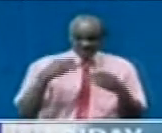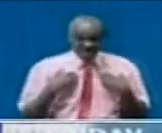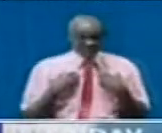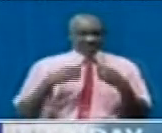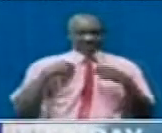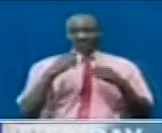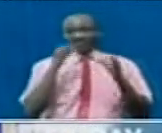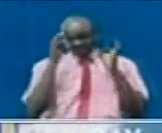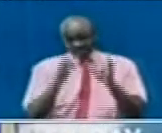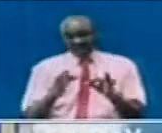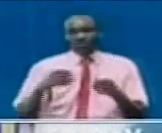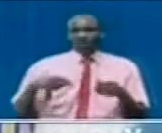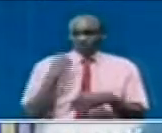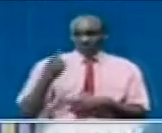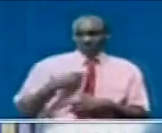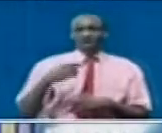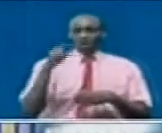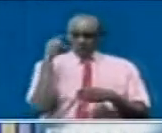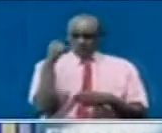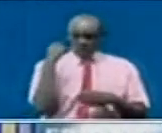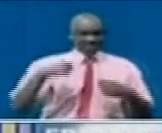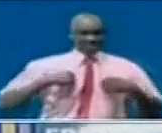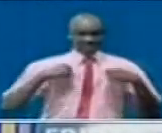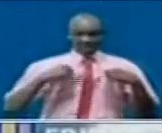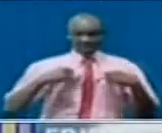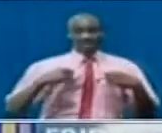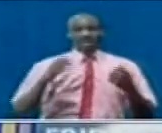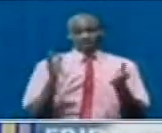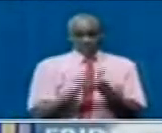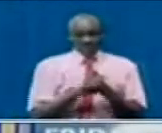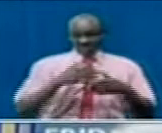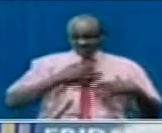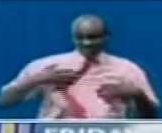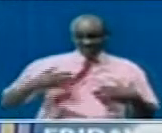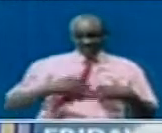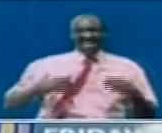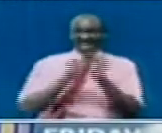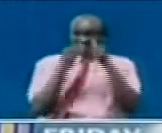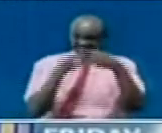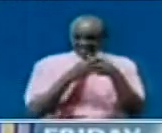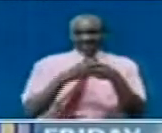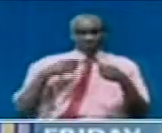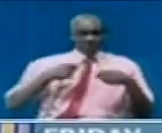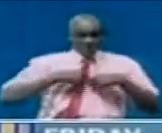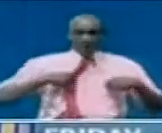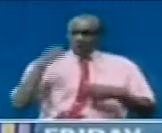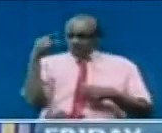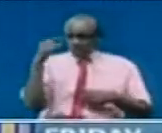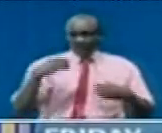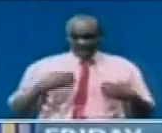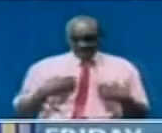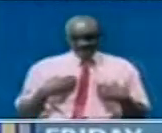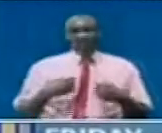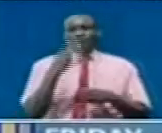He decided to get himself a golden shirt with strings of 18 to 22 carat gold, weighing